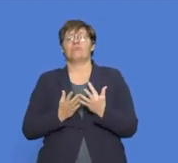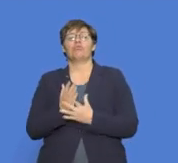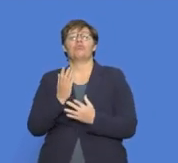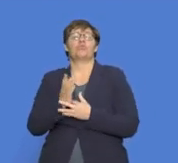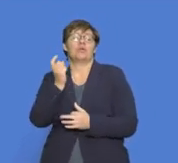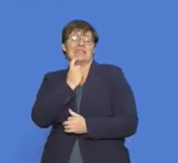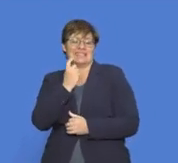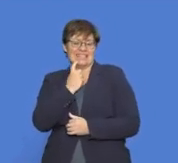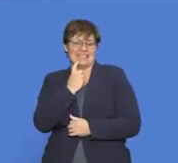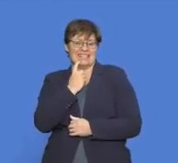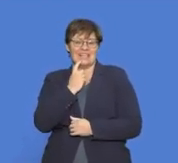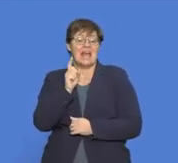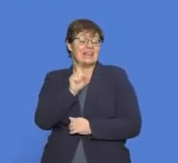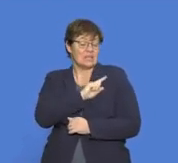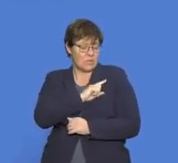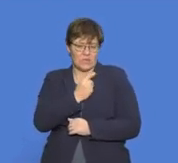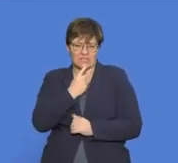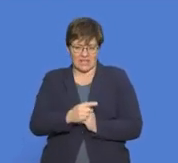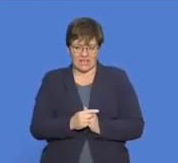why we call it a